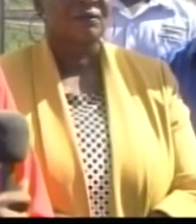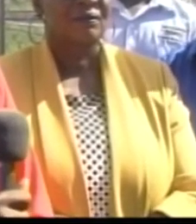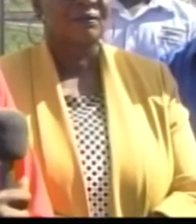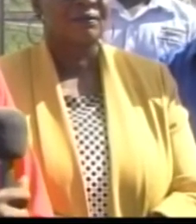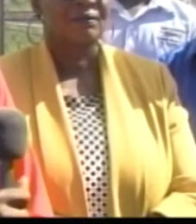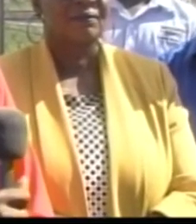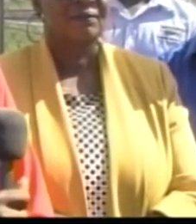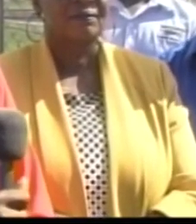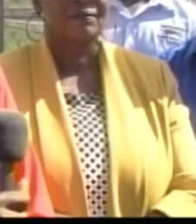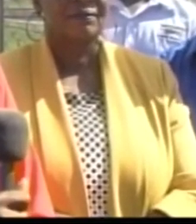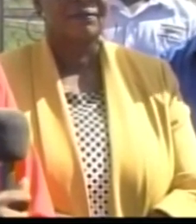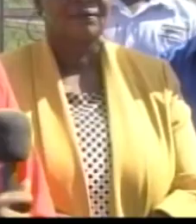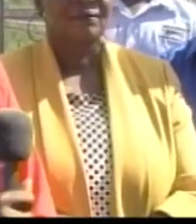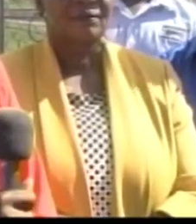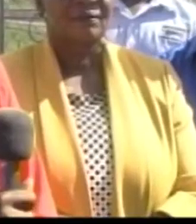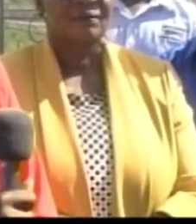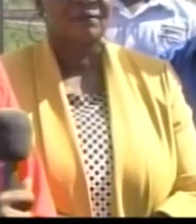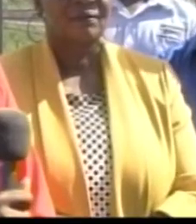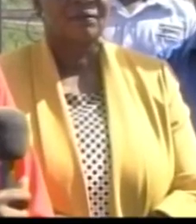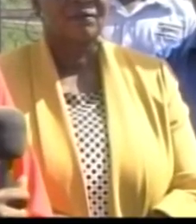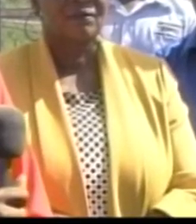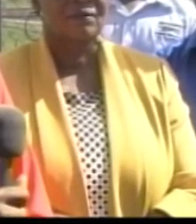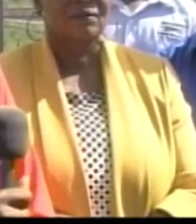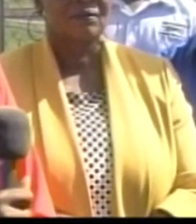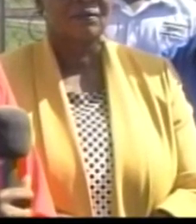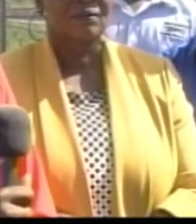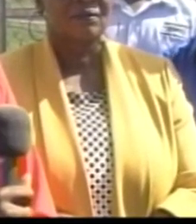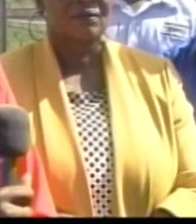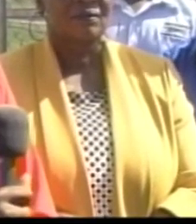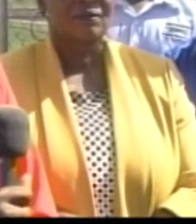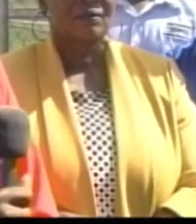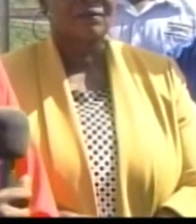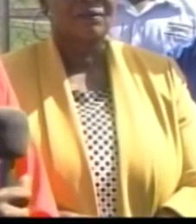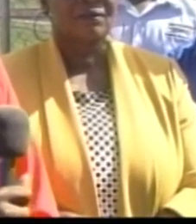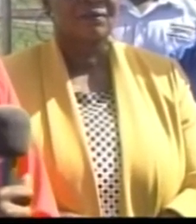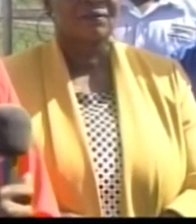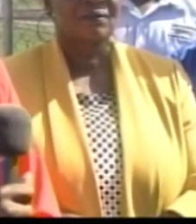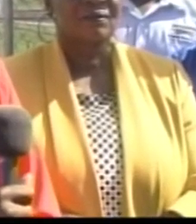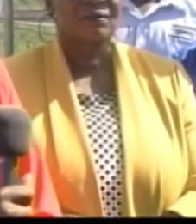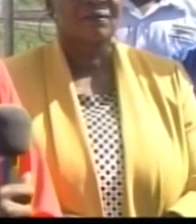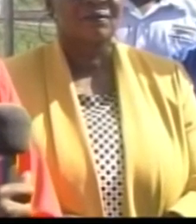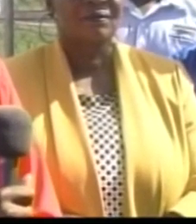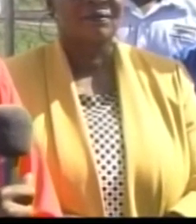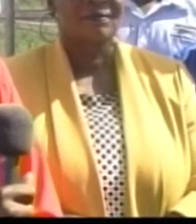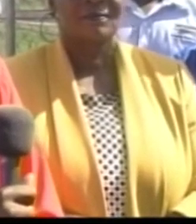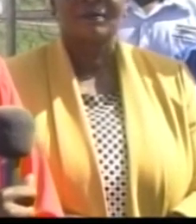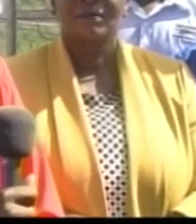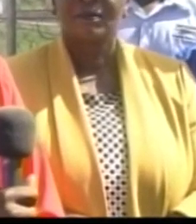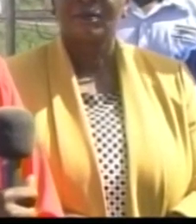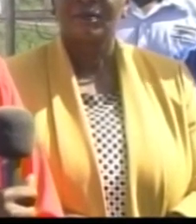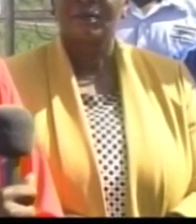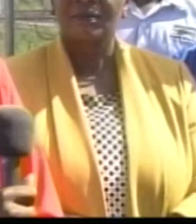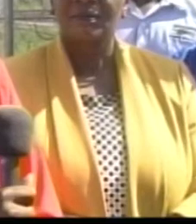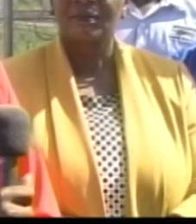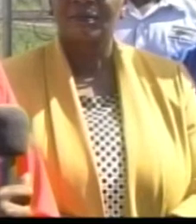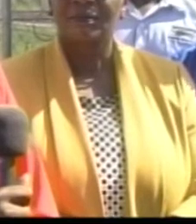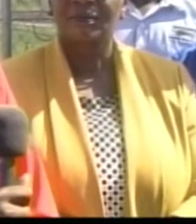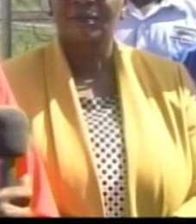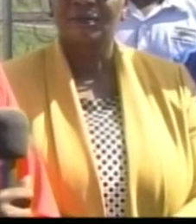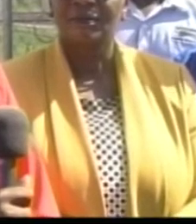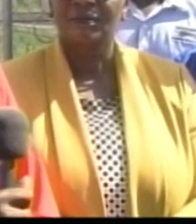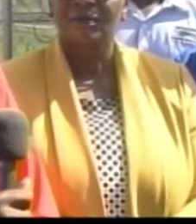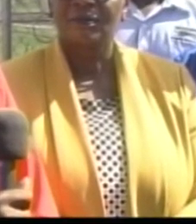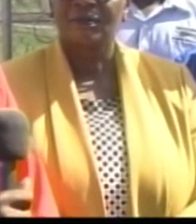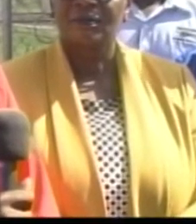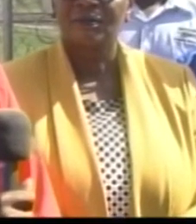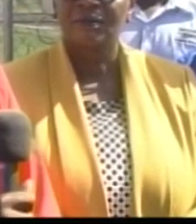On behalf of the board, the management and staff of the Caribbean Broadcasting Corporation, I want to issue a heartfelt thank you to the Transport Board